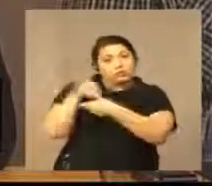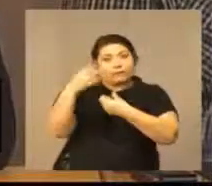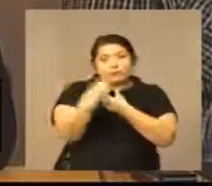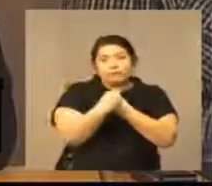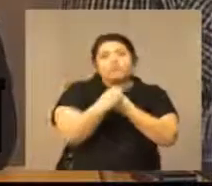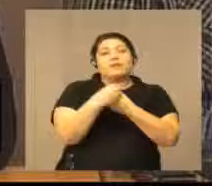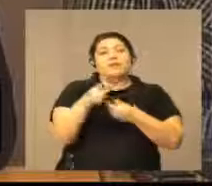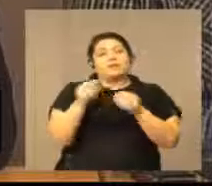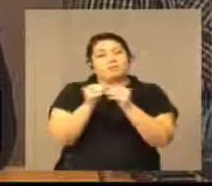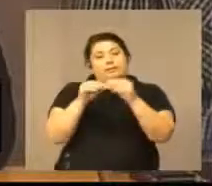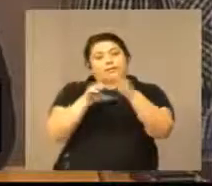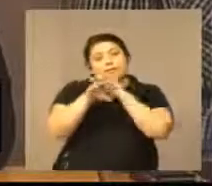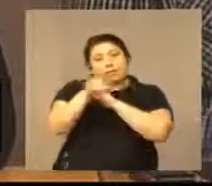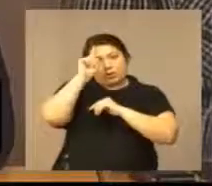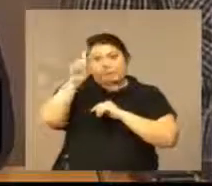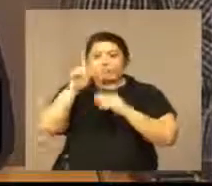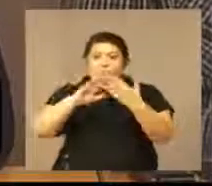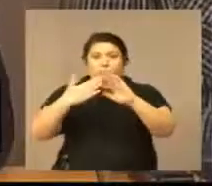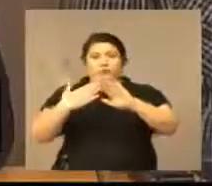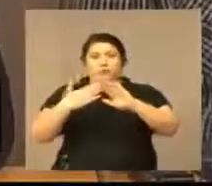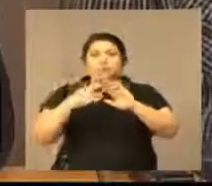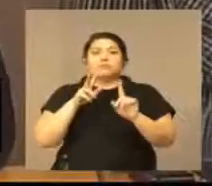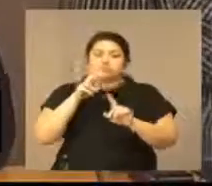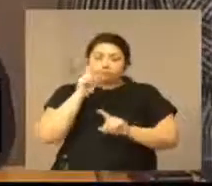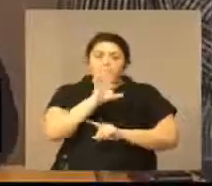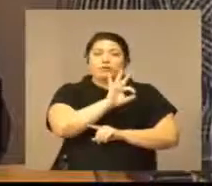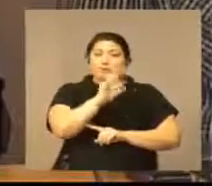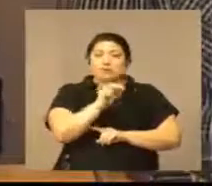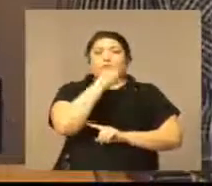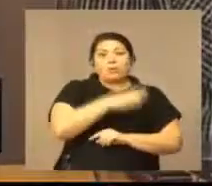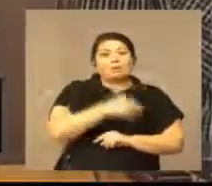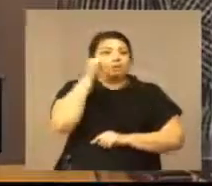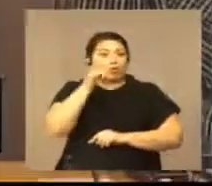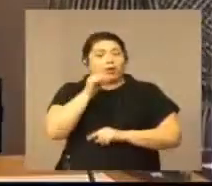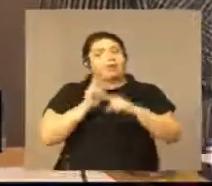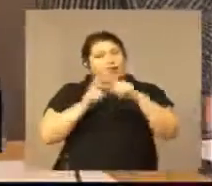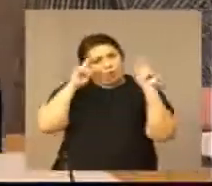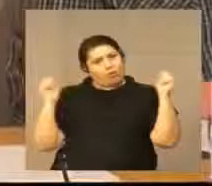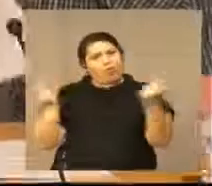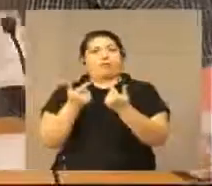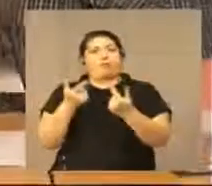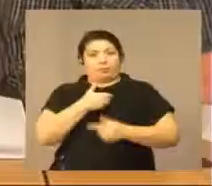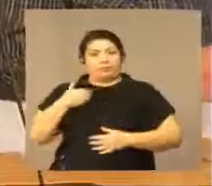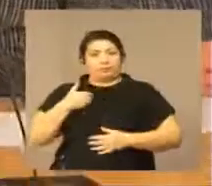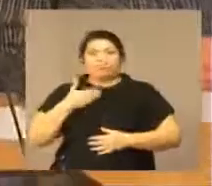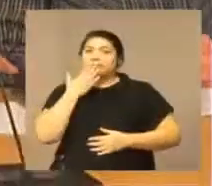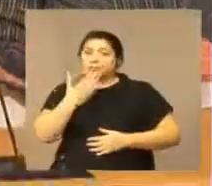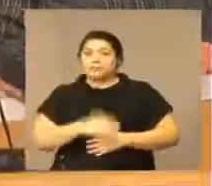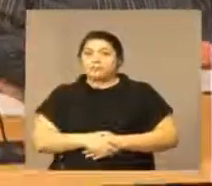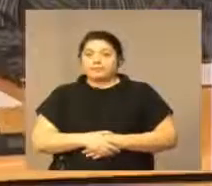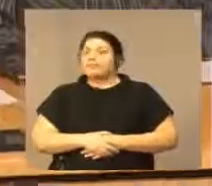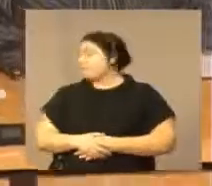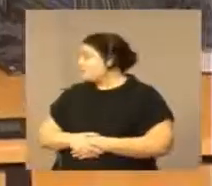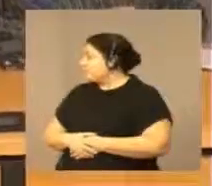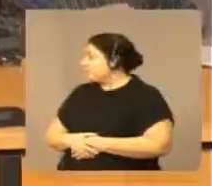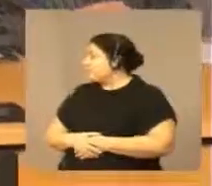communities for First Nation women and girls and for all of us. Wiliwin. Thank you, Candace. Thank